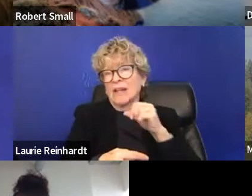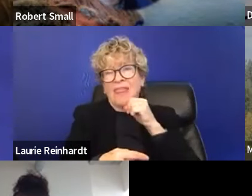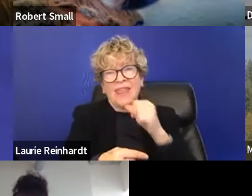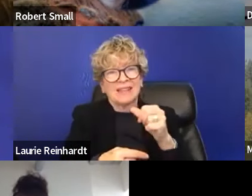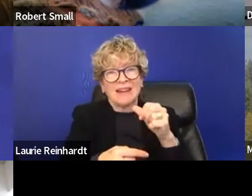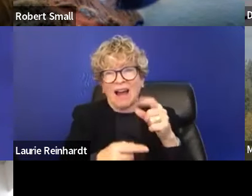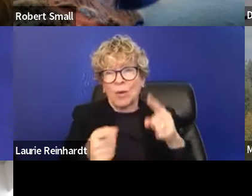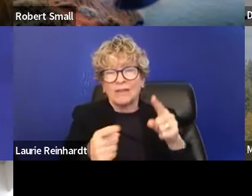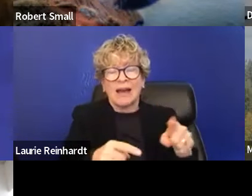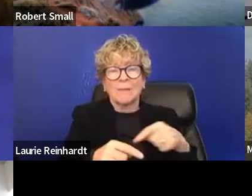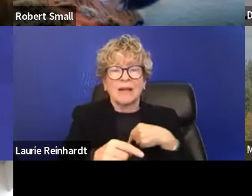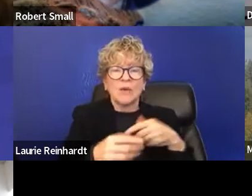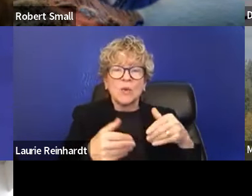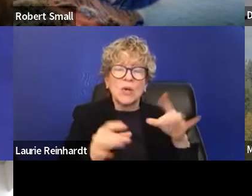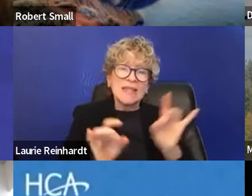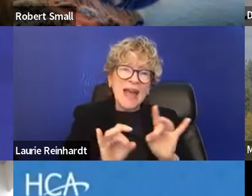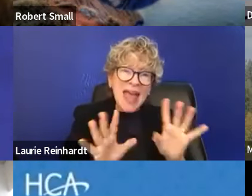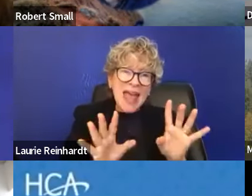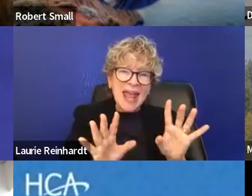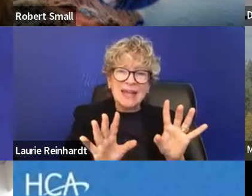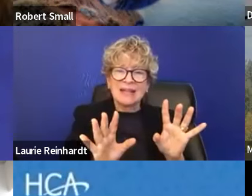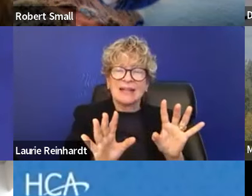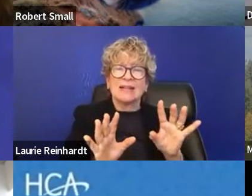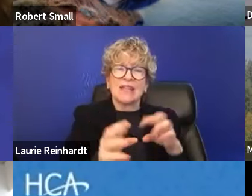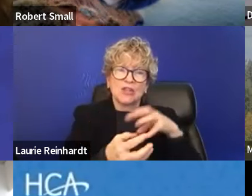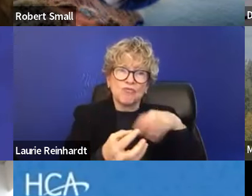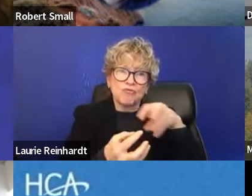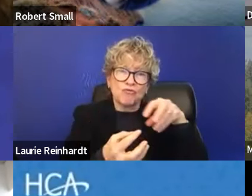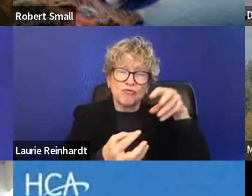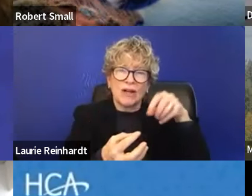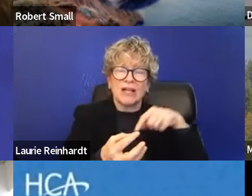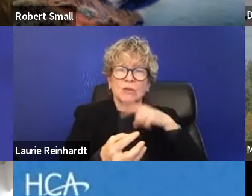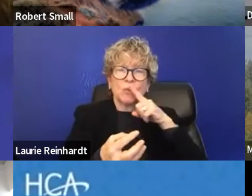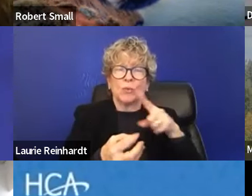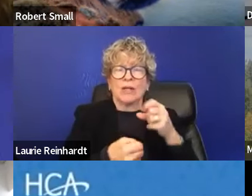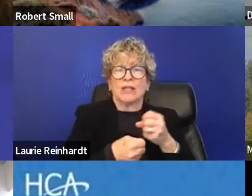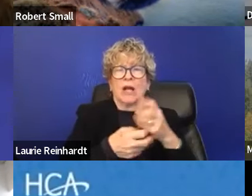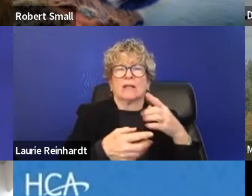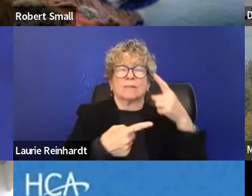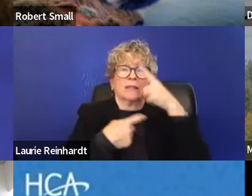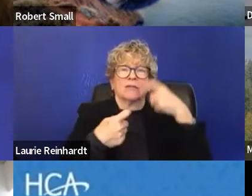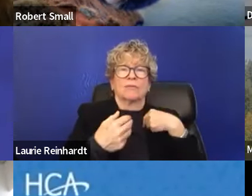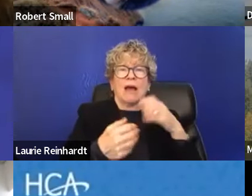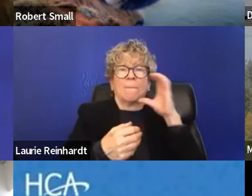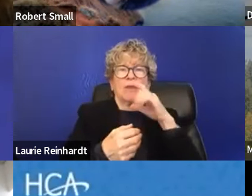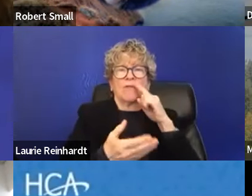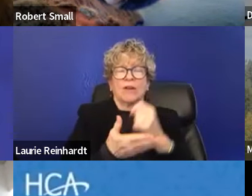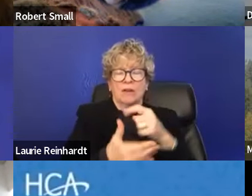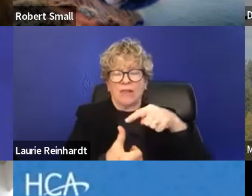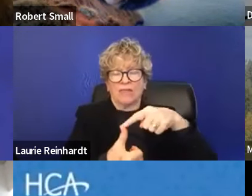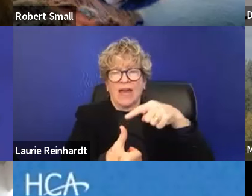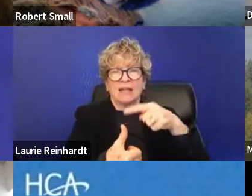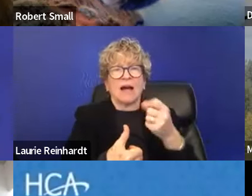The stew of hate and its effects have been traumatic for me. So at this point, I'm looking for a therapist who is trans